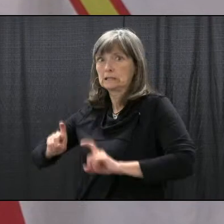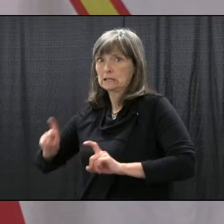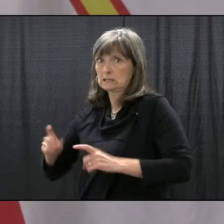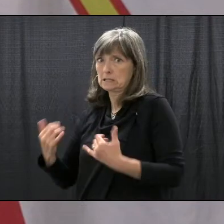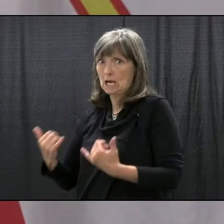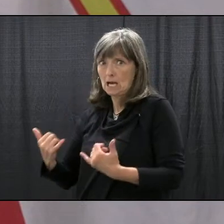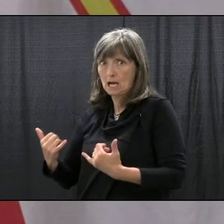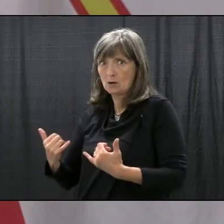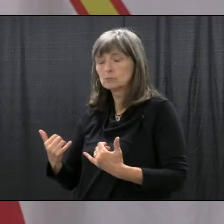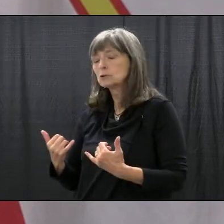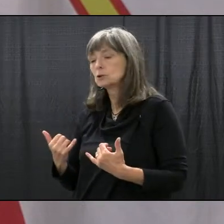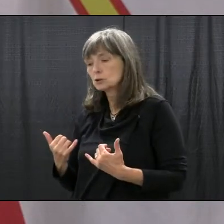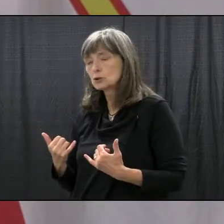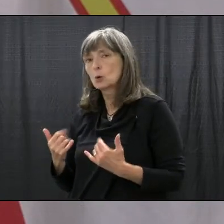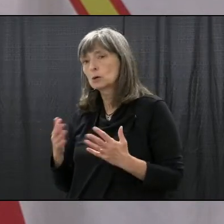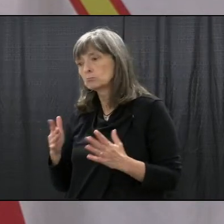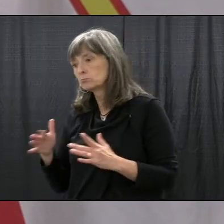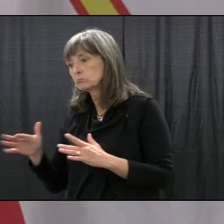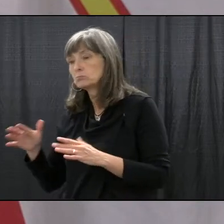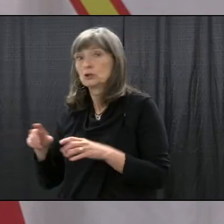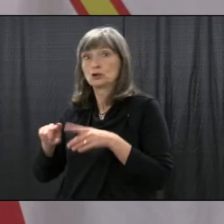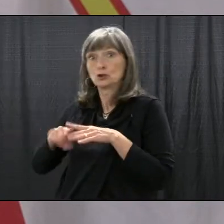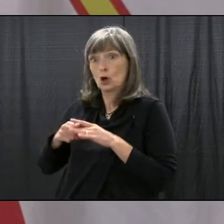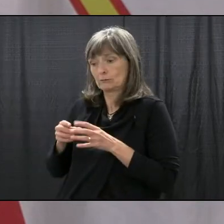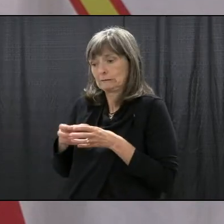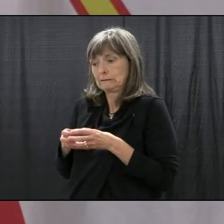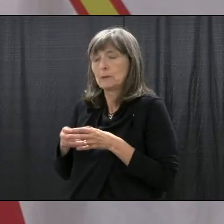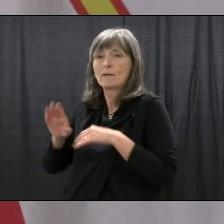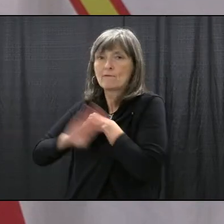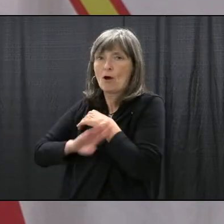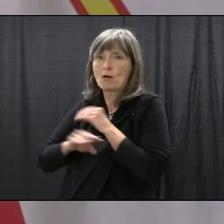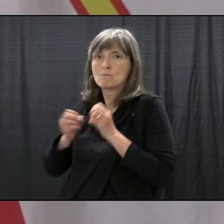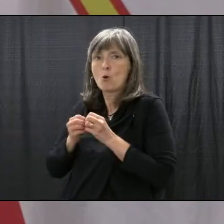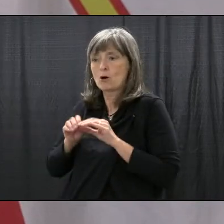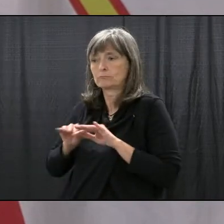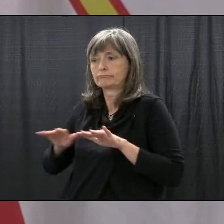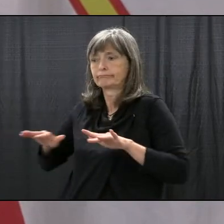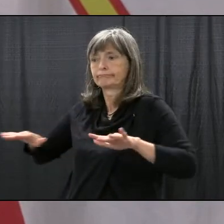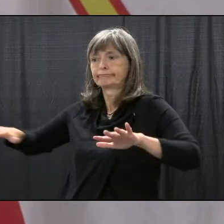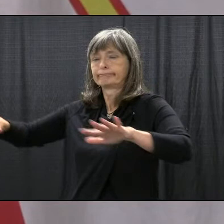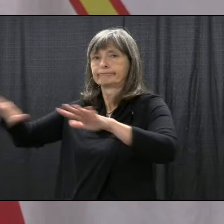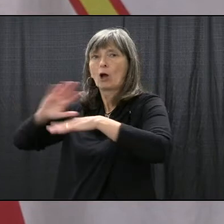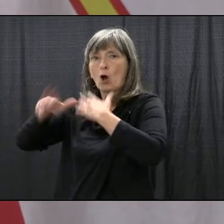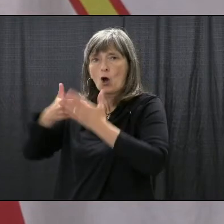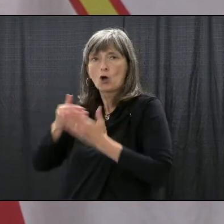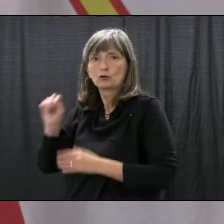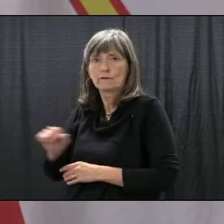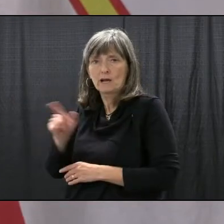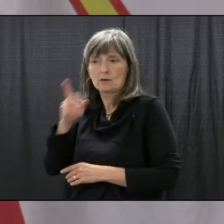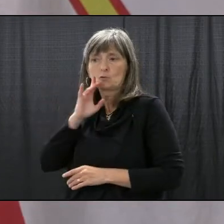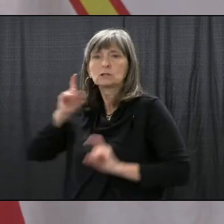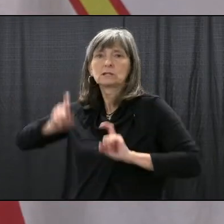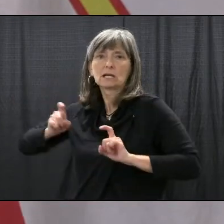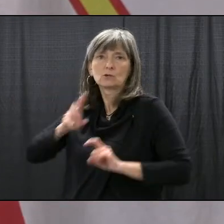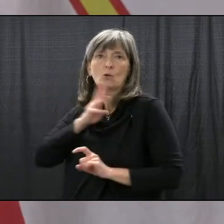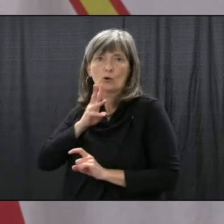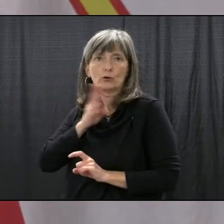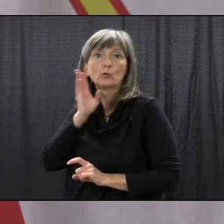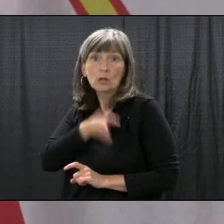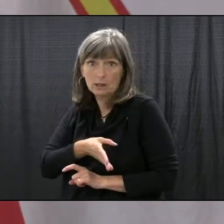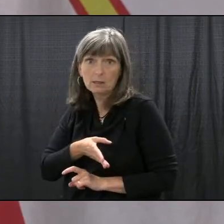we're developing a strategy for and hoping to expand as we move into the fall as well. So we do have some